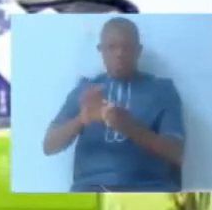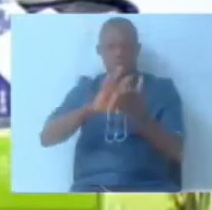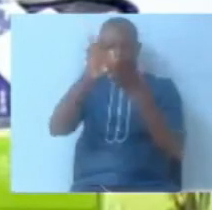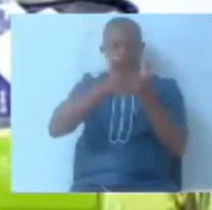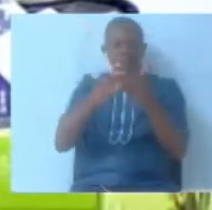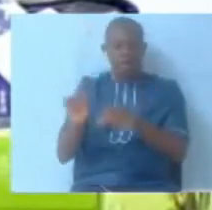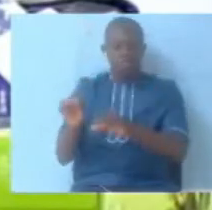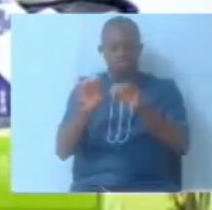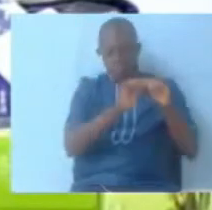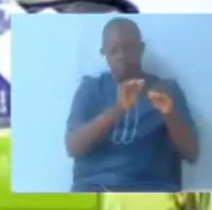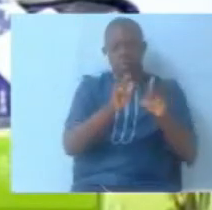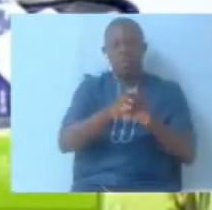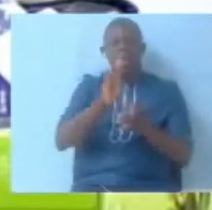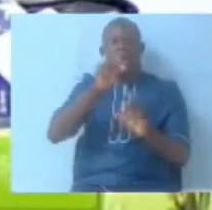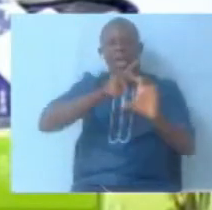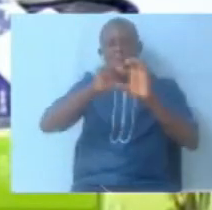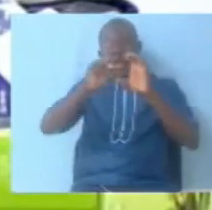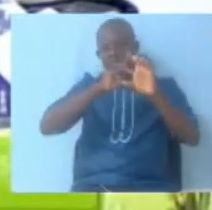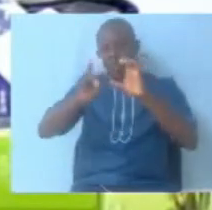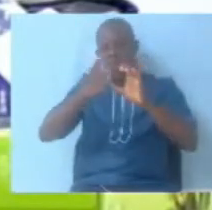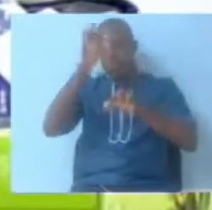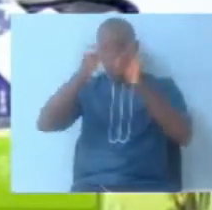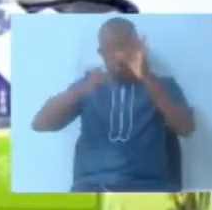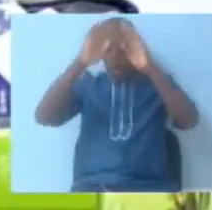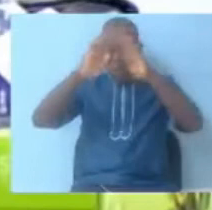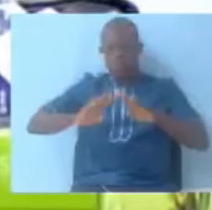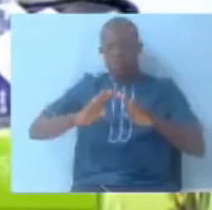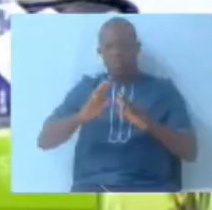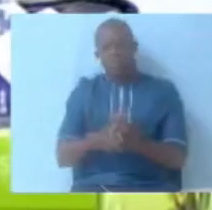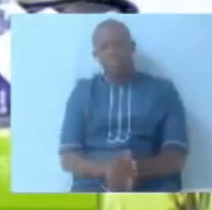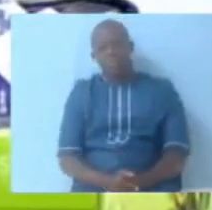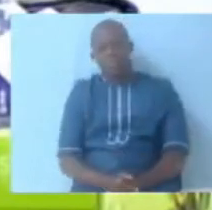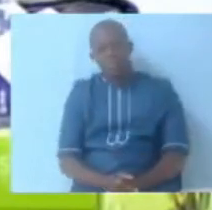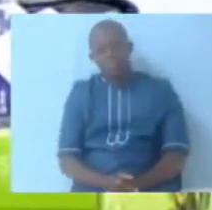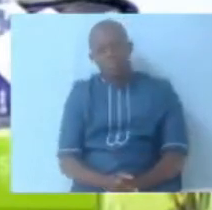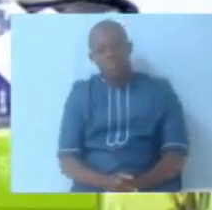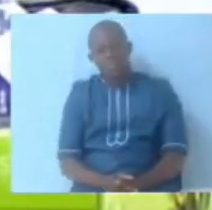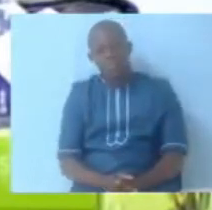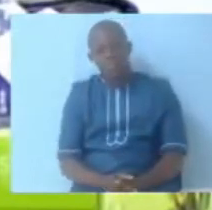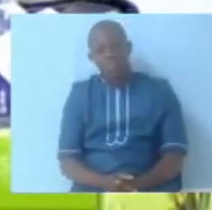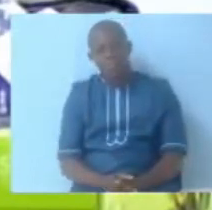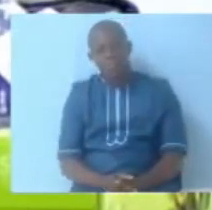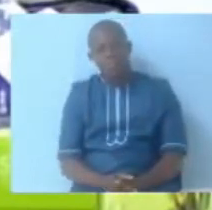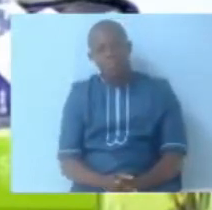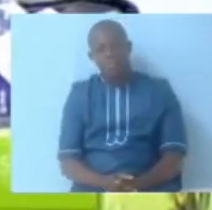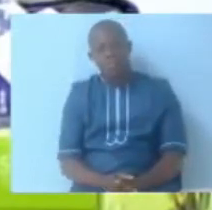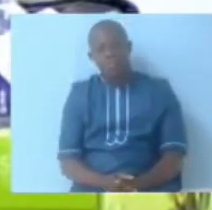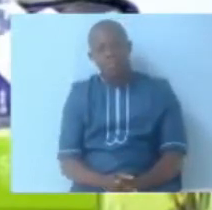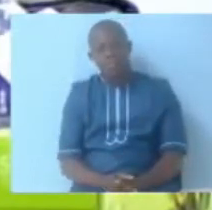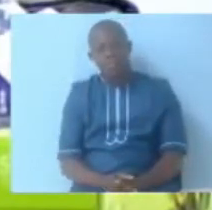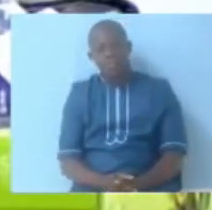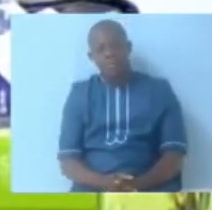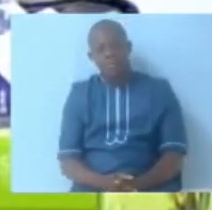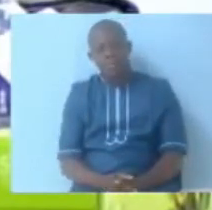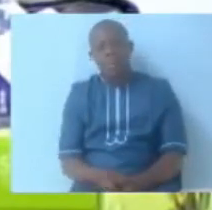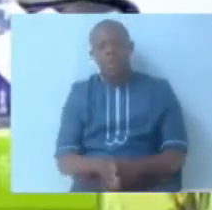sound kabundi Banjul Magistrate Court kasamba Kanifi Magistrate's Court. Because the state had intractable difficulty